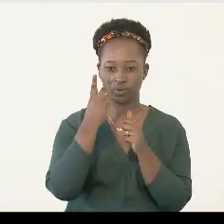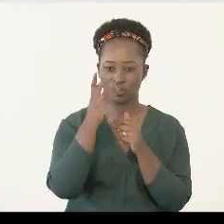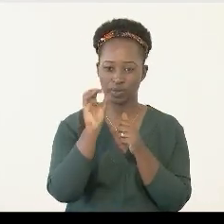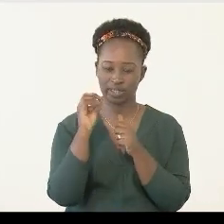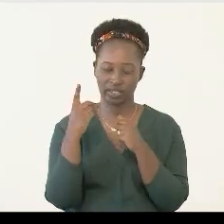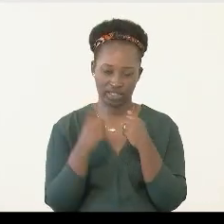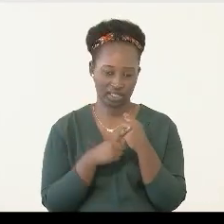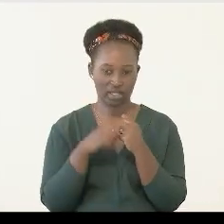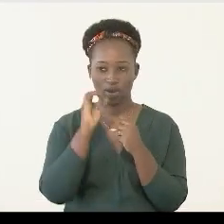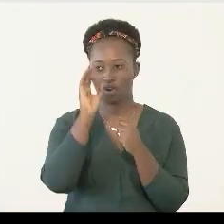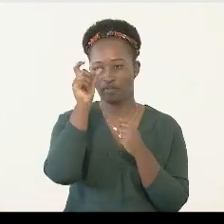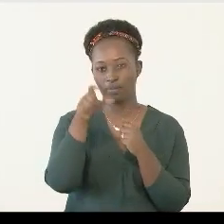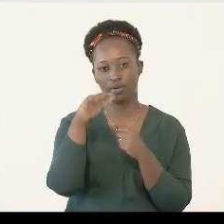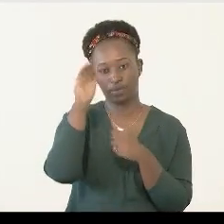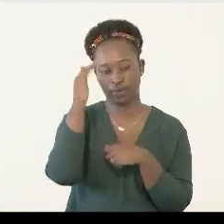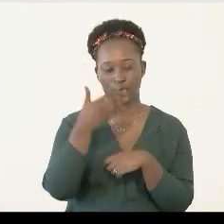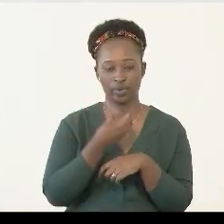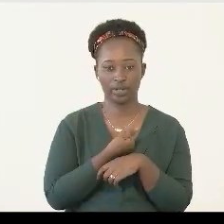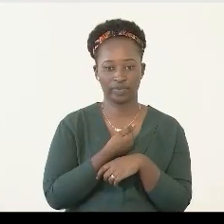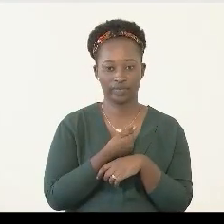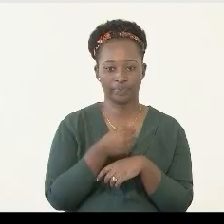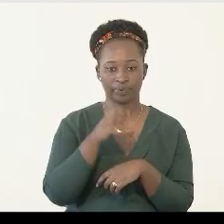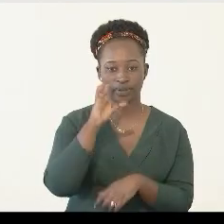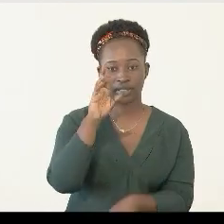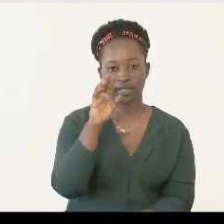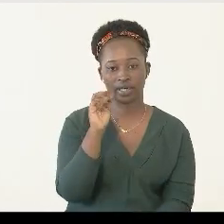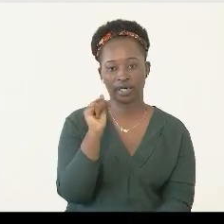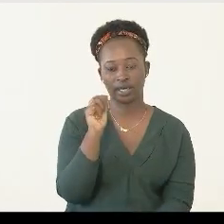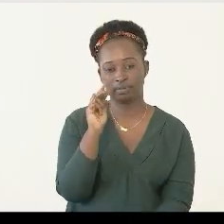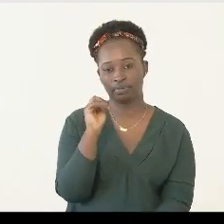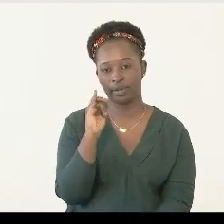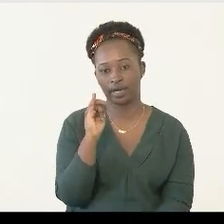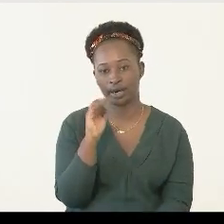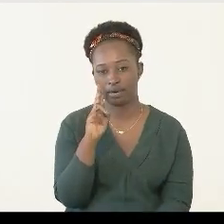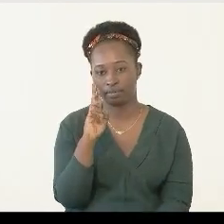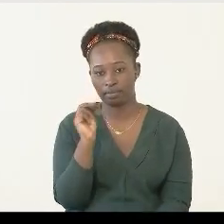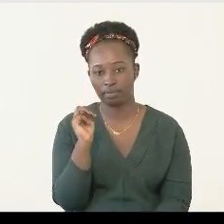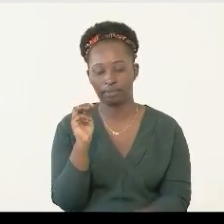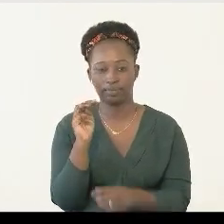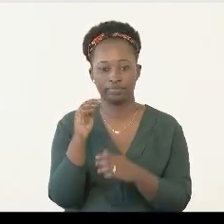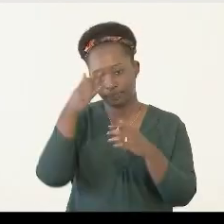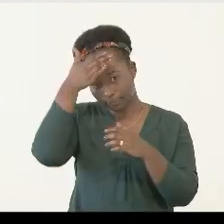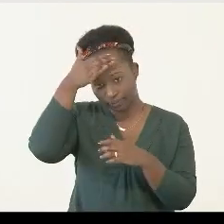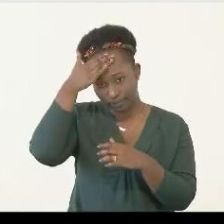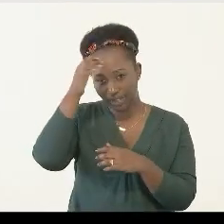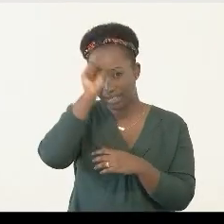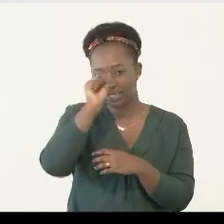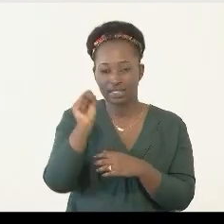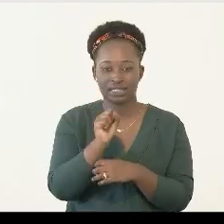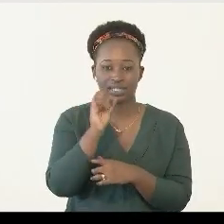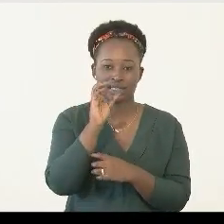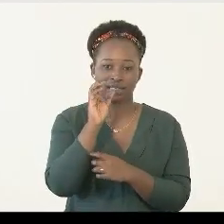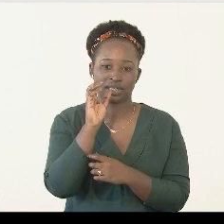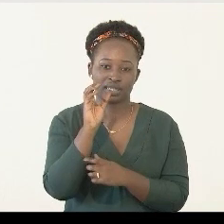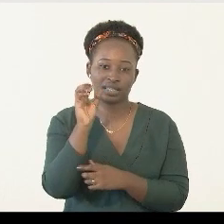206 for an old person. We have the cranium. This is the skull. Actually, we have to